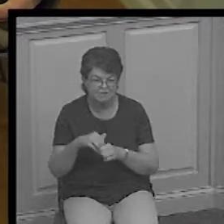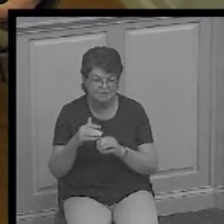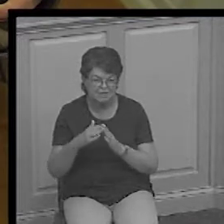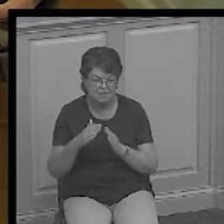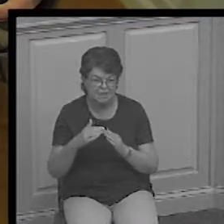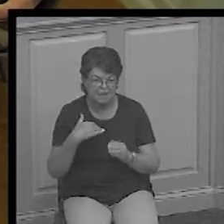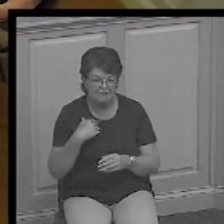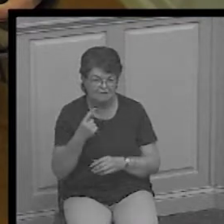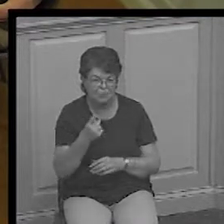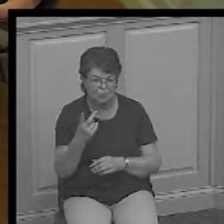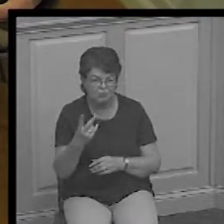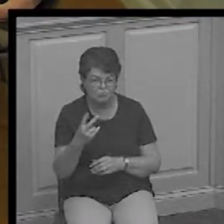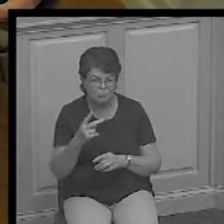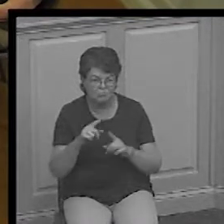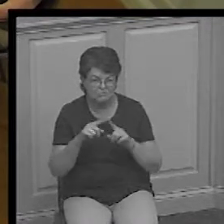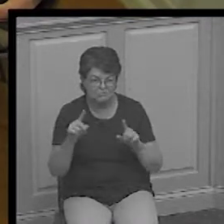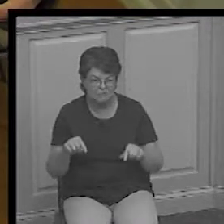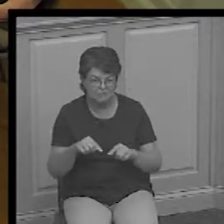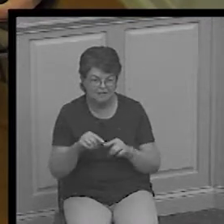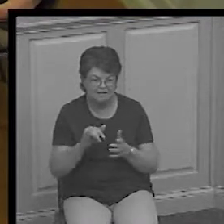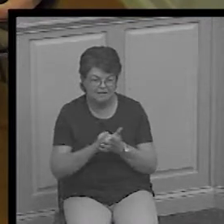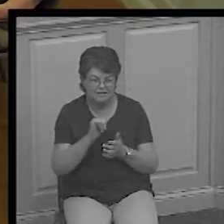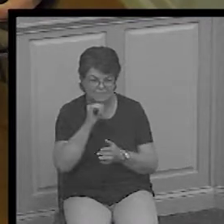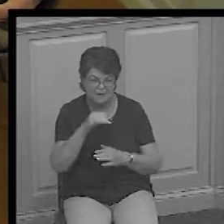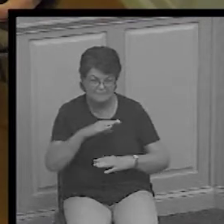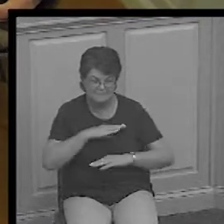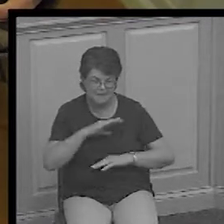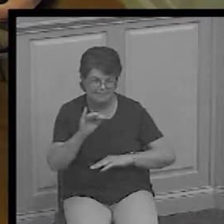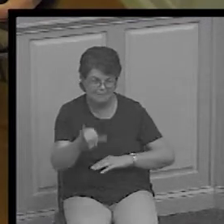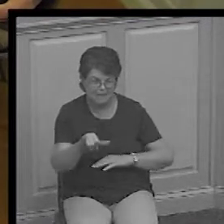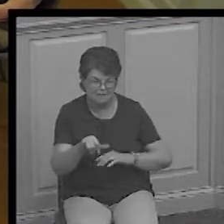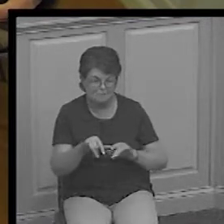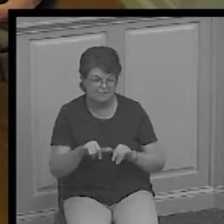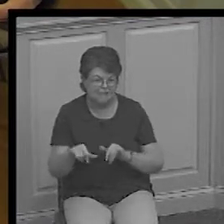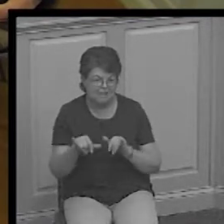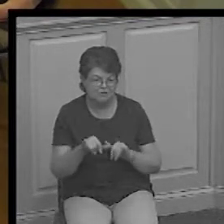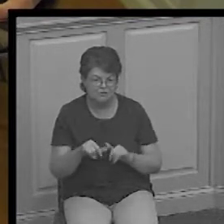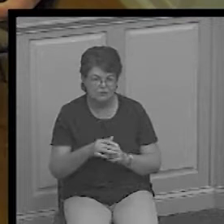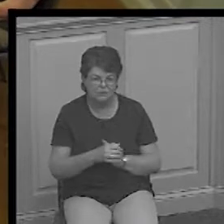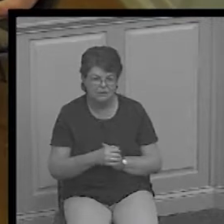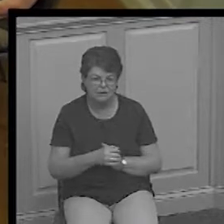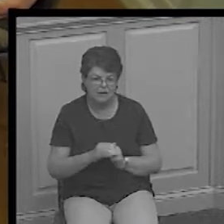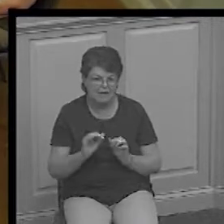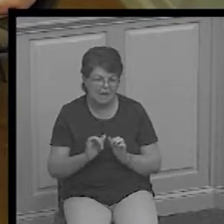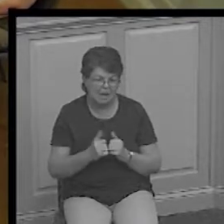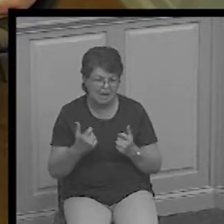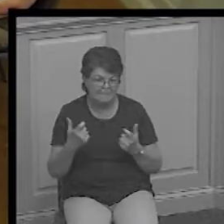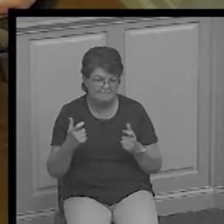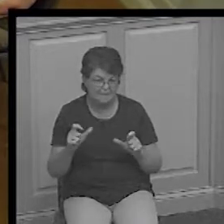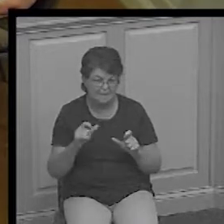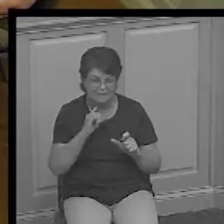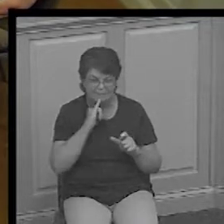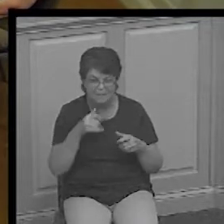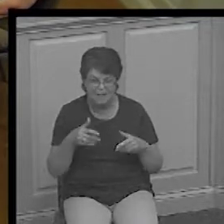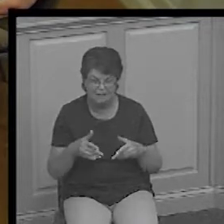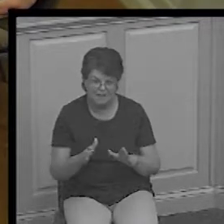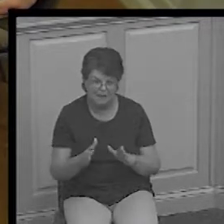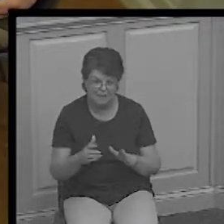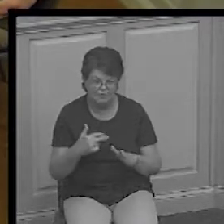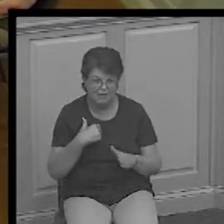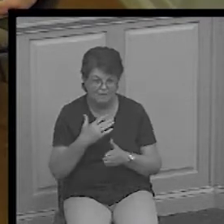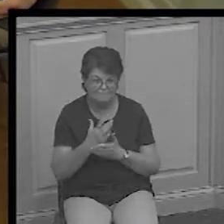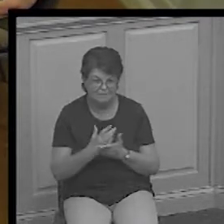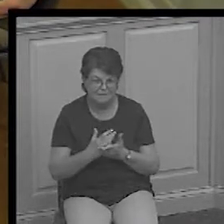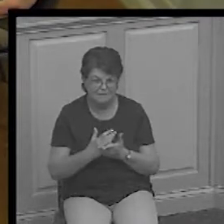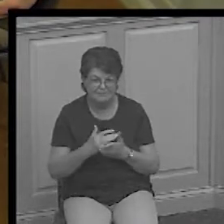have one or two signs that are not meeting that standard. and then how big is allowed? You know, you've got some that are